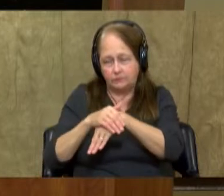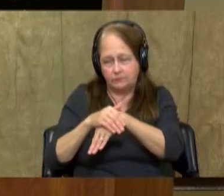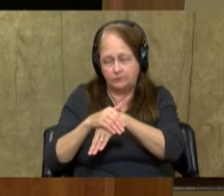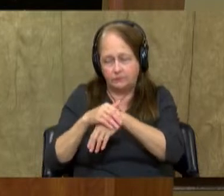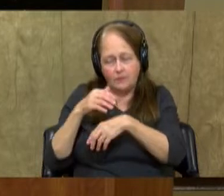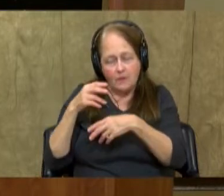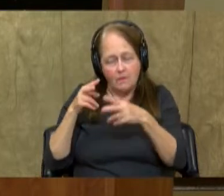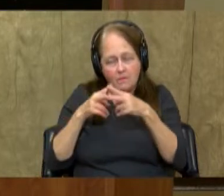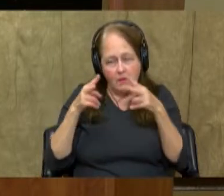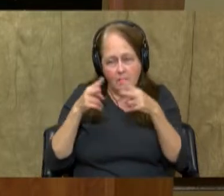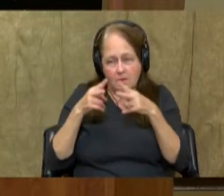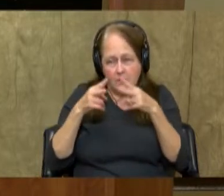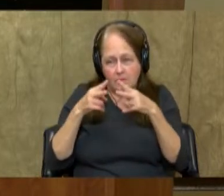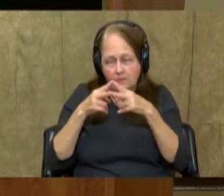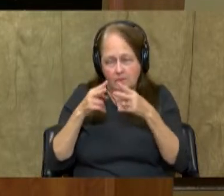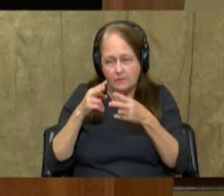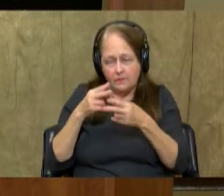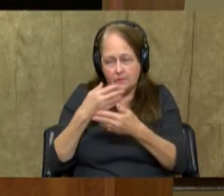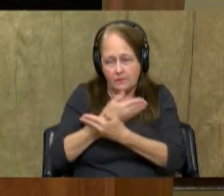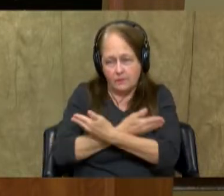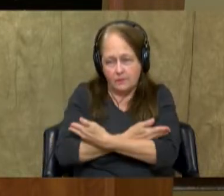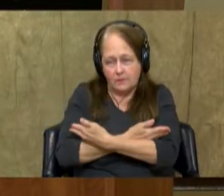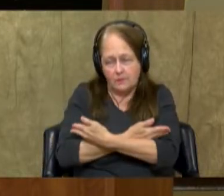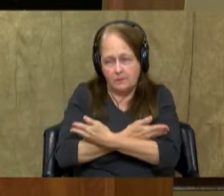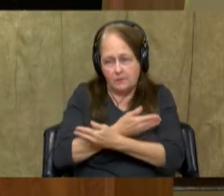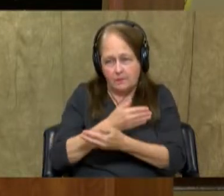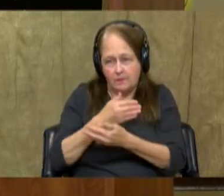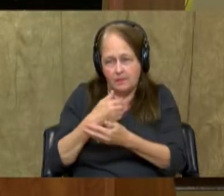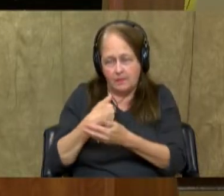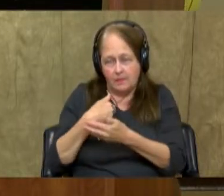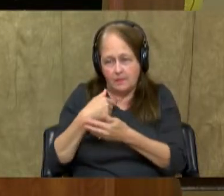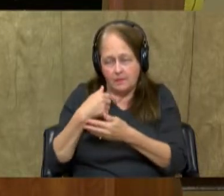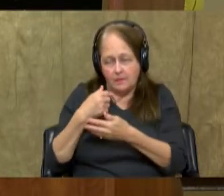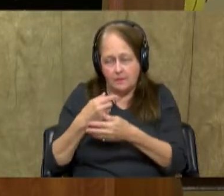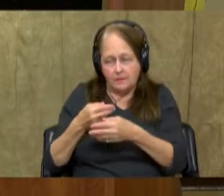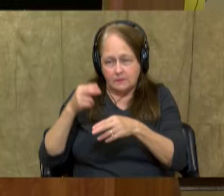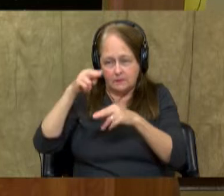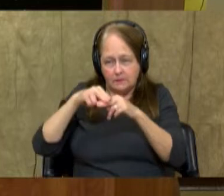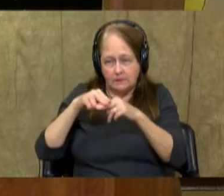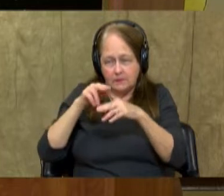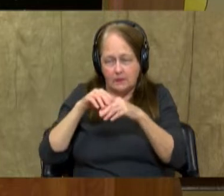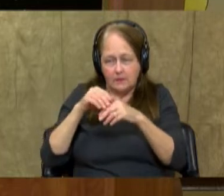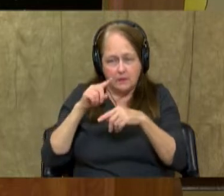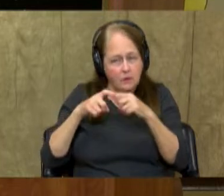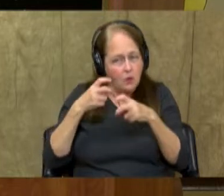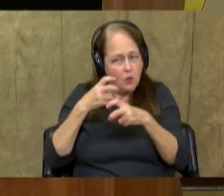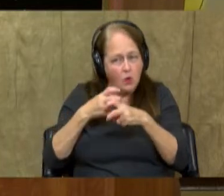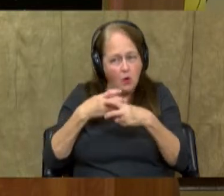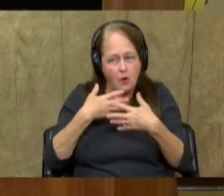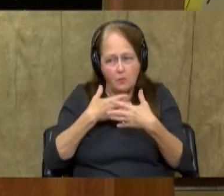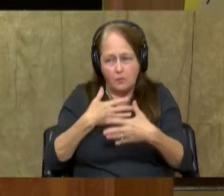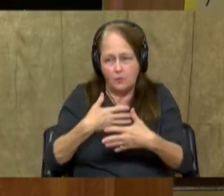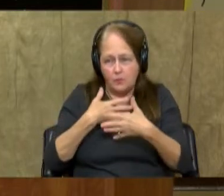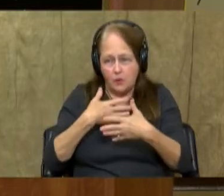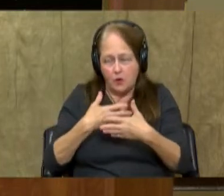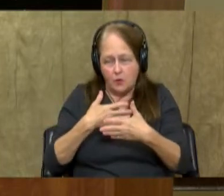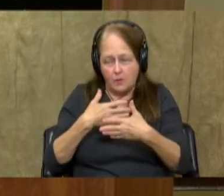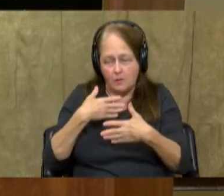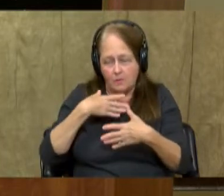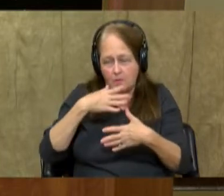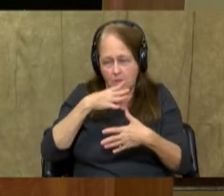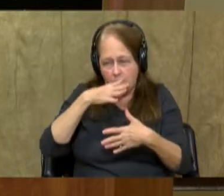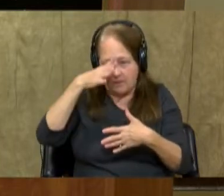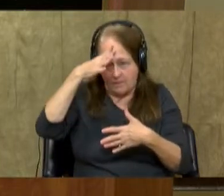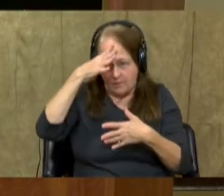was a very small person. I would sit up in bed gasping with my father and